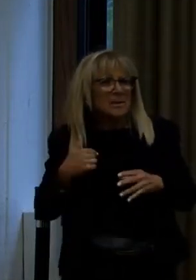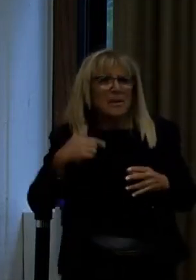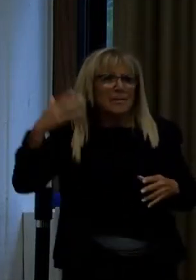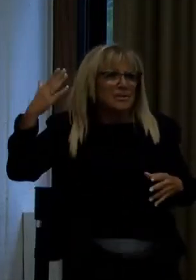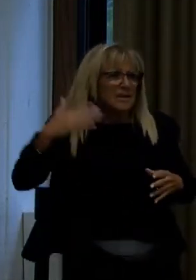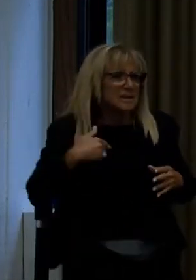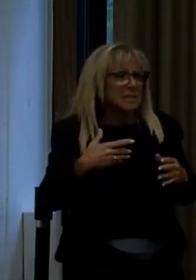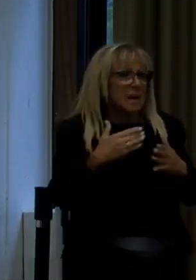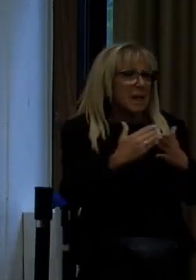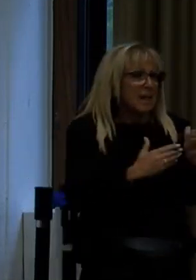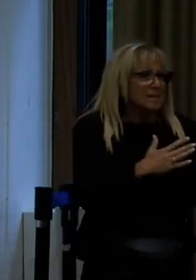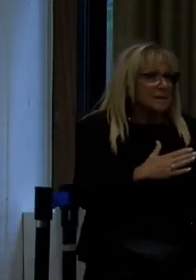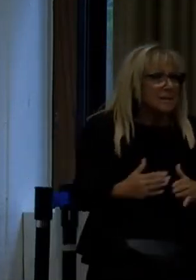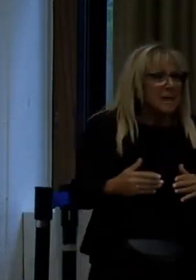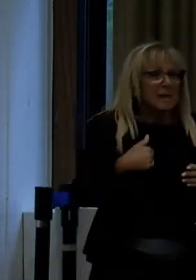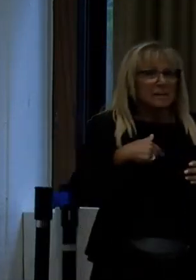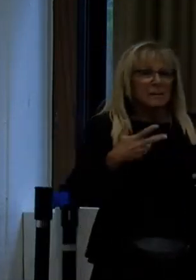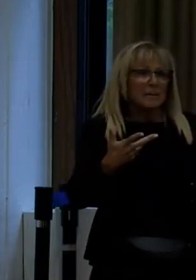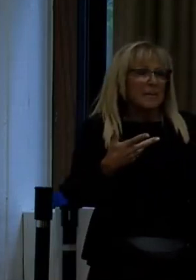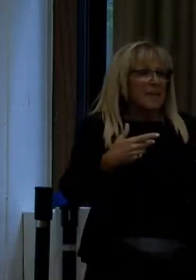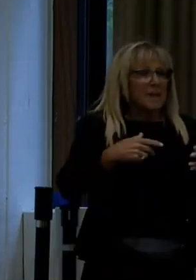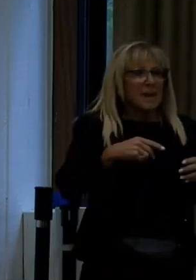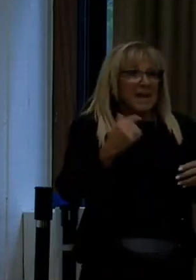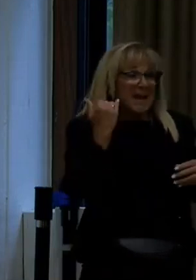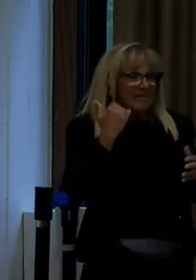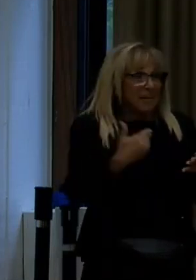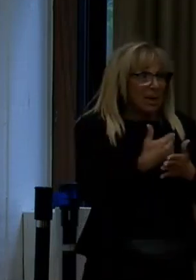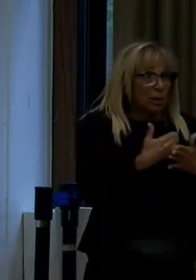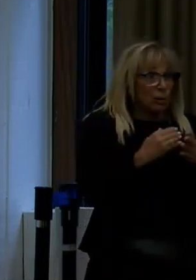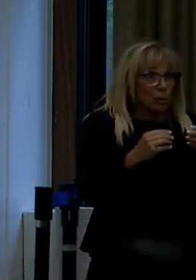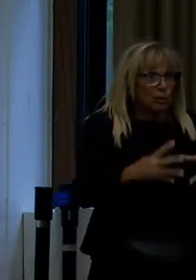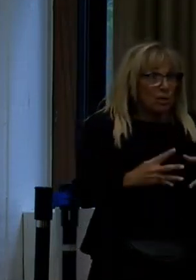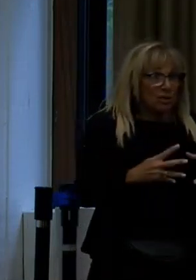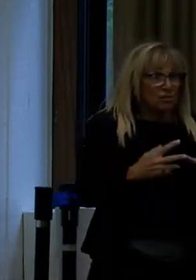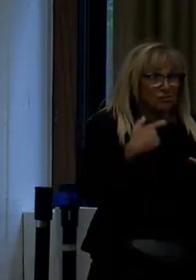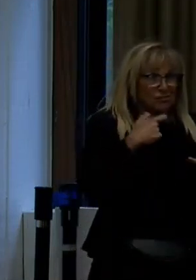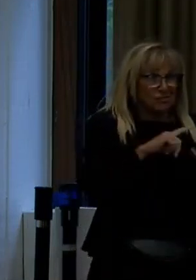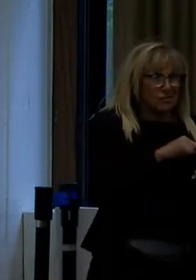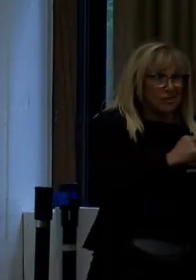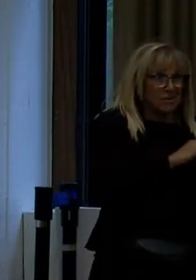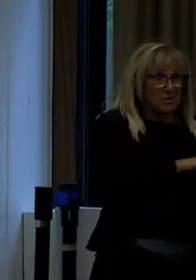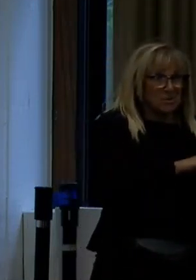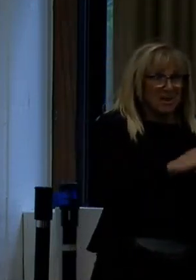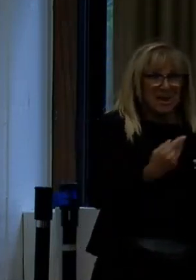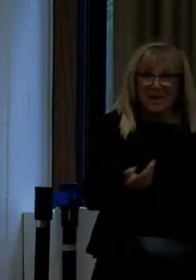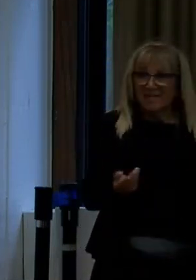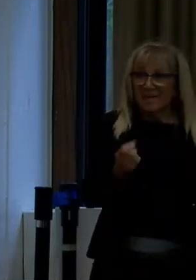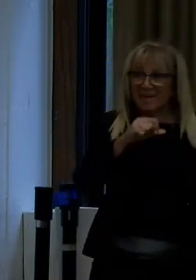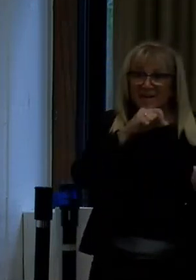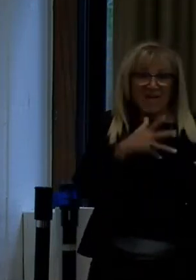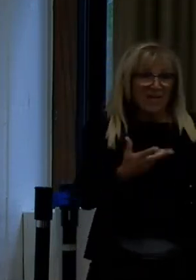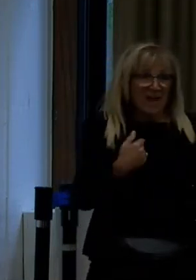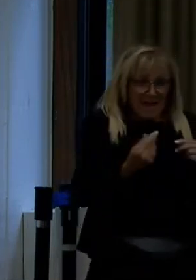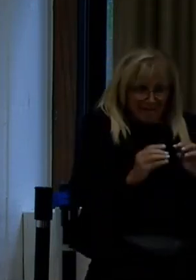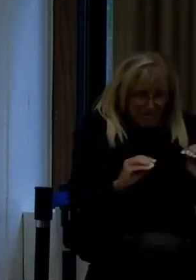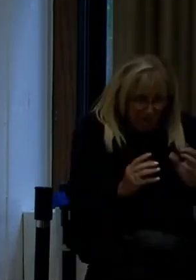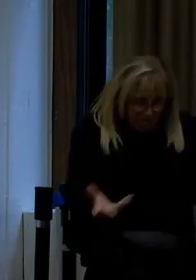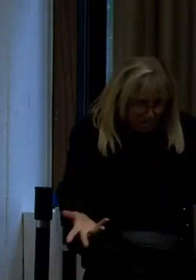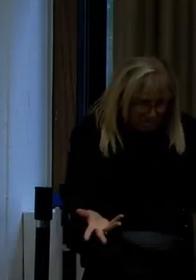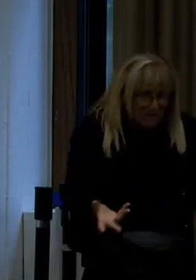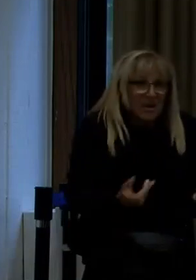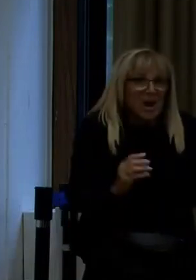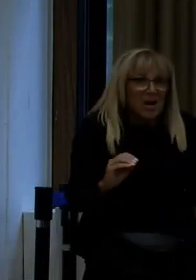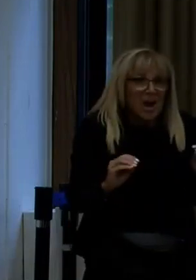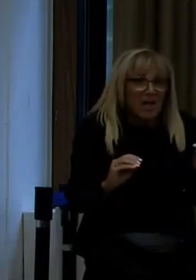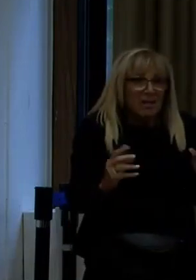What is my lesson plan going to teach this stuff? And if I'm a brand new teacher right out of school, I have nothing. I have no repertoire. So one